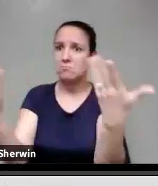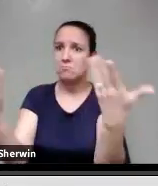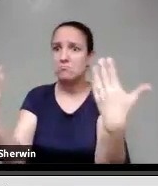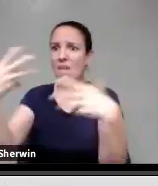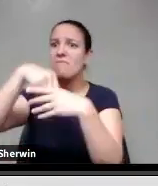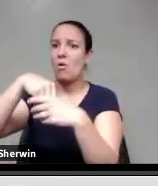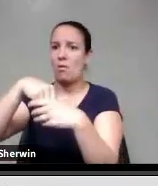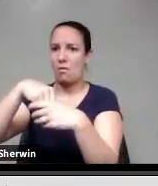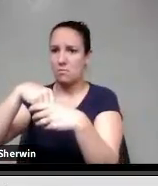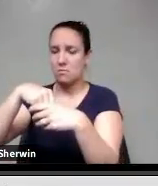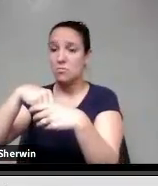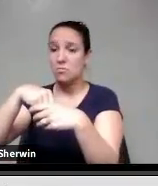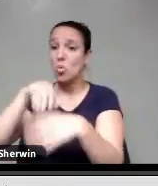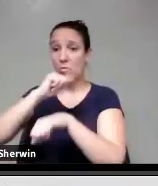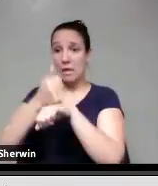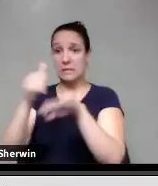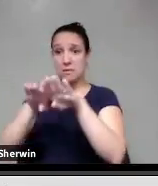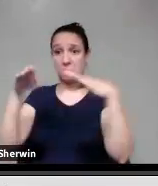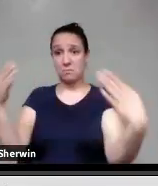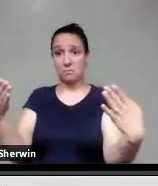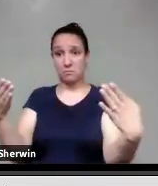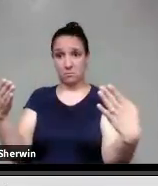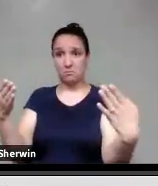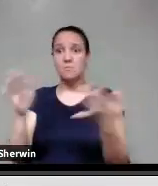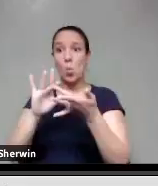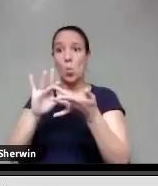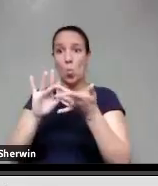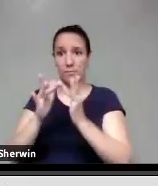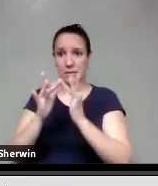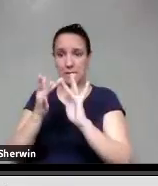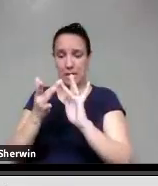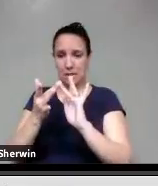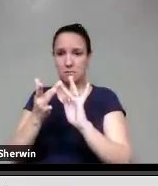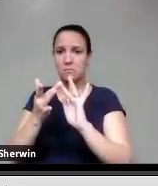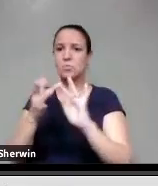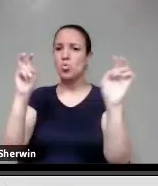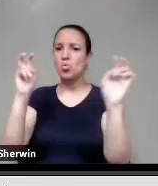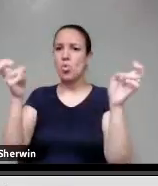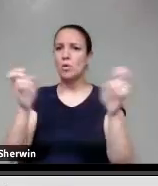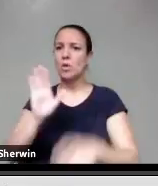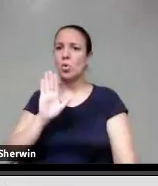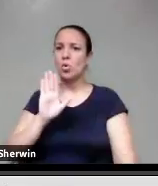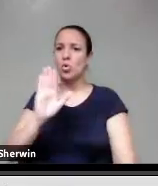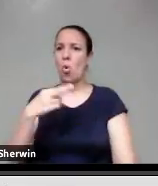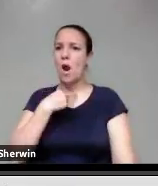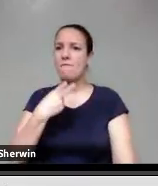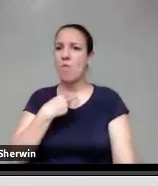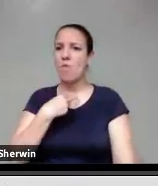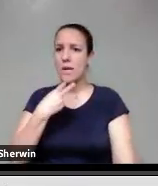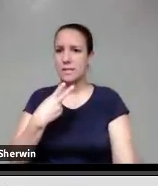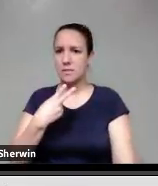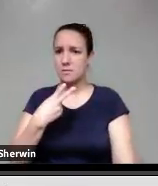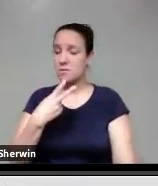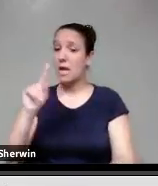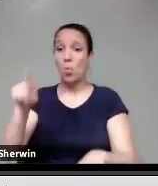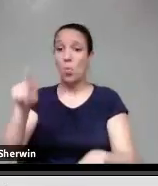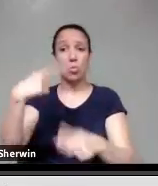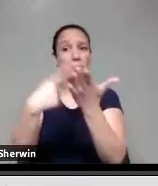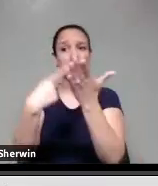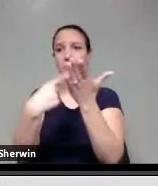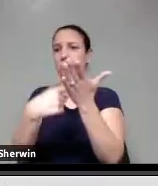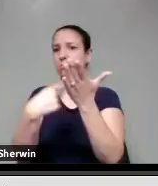website, and it was called Your Voice. This website was, and it was just a discussion forum, and they would ask